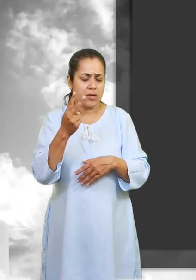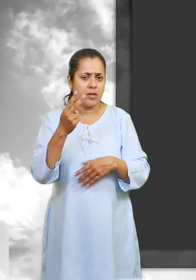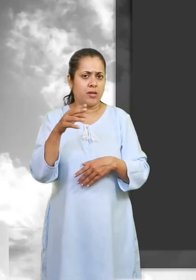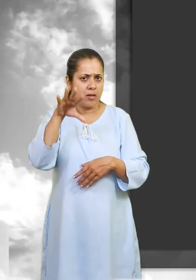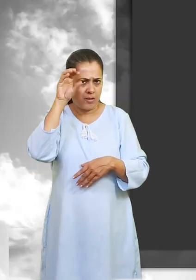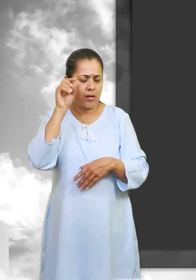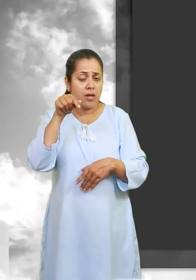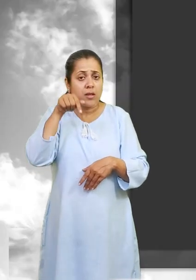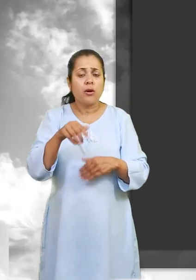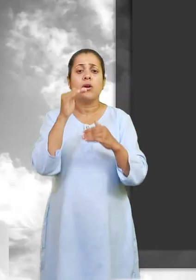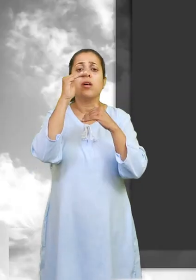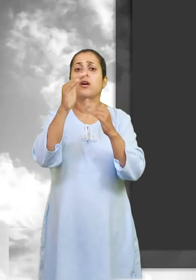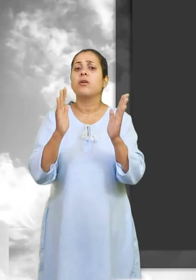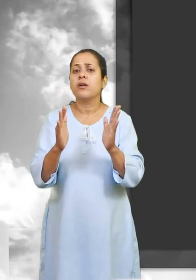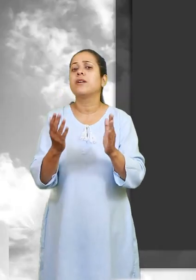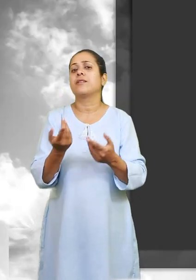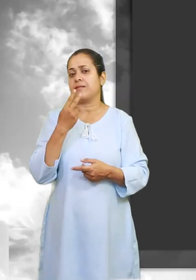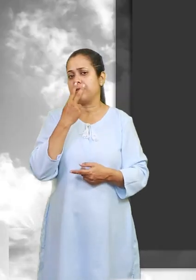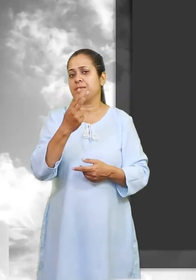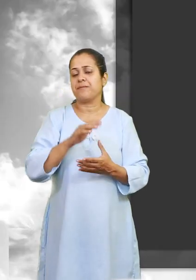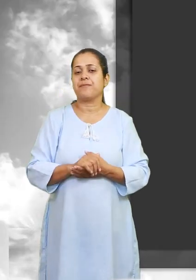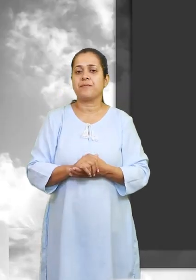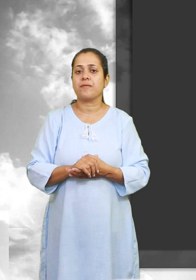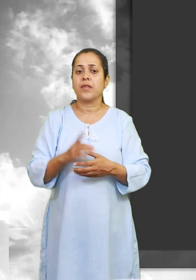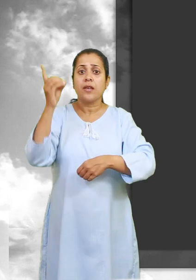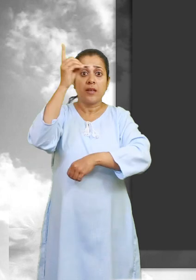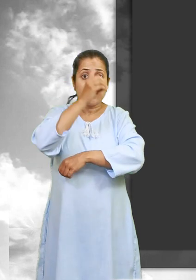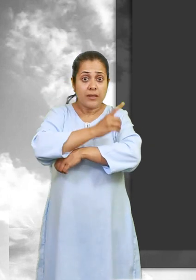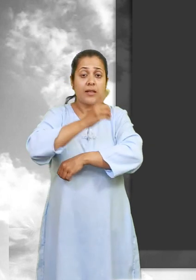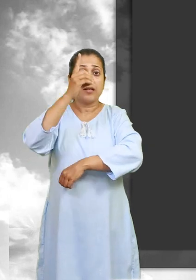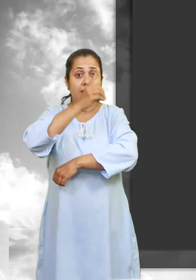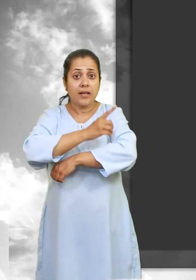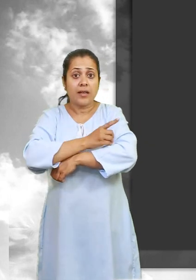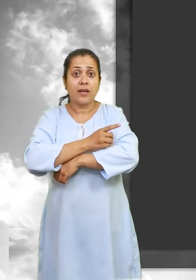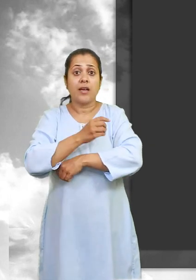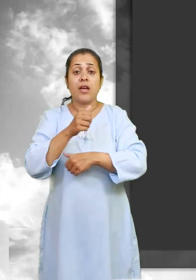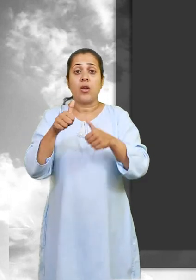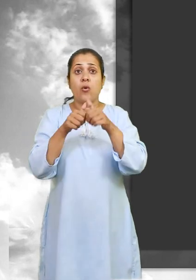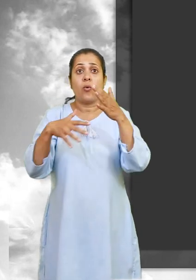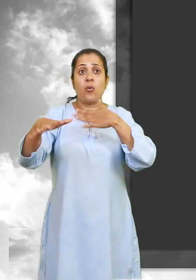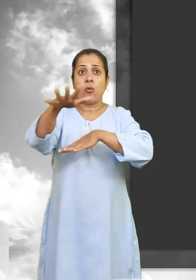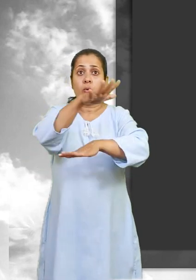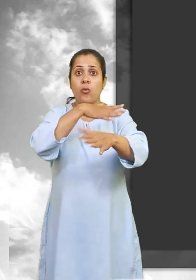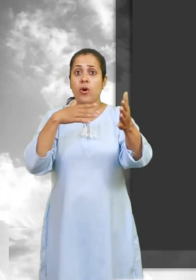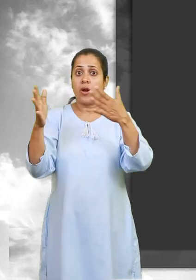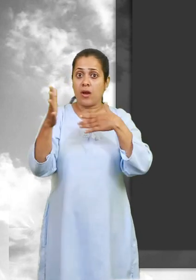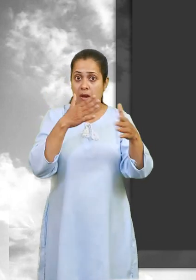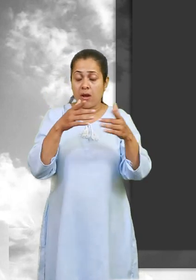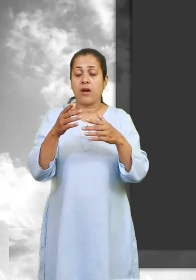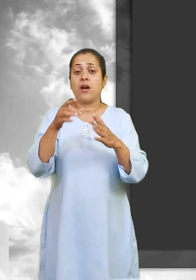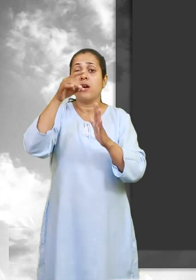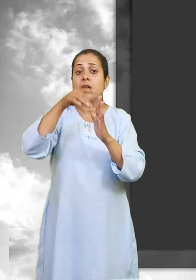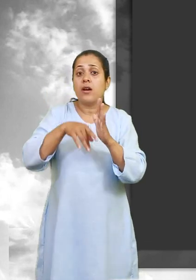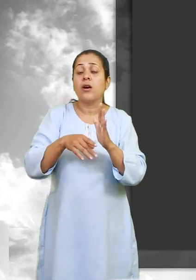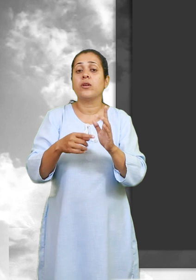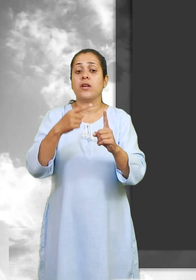look at the definition of weather. The day-to-day condition of the atmosphere